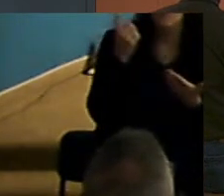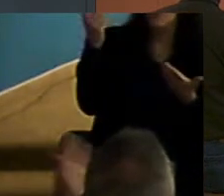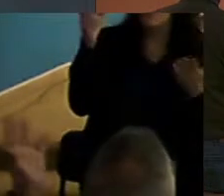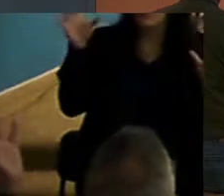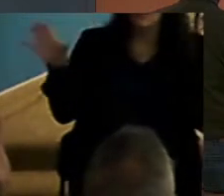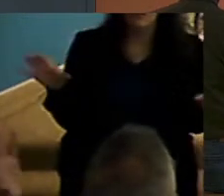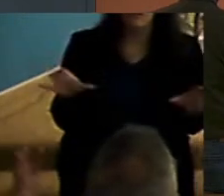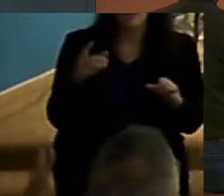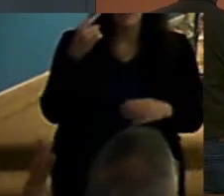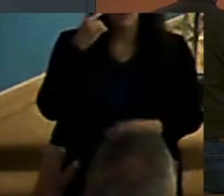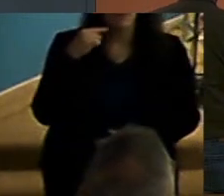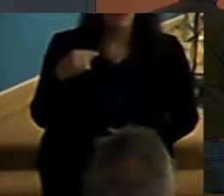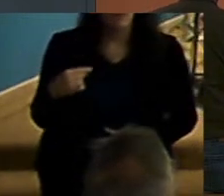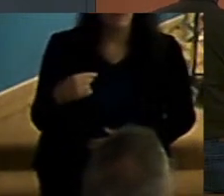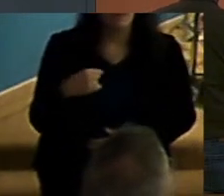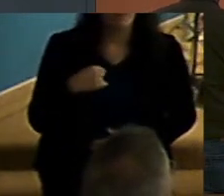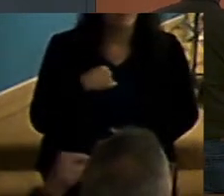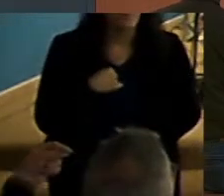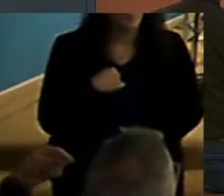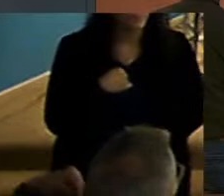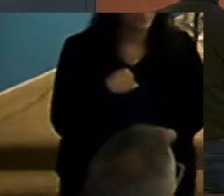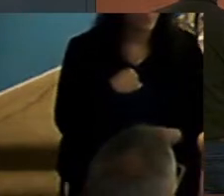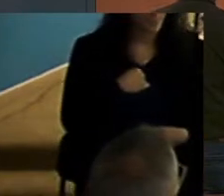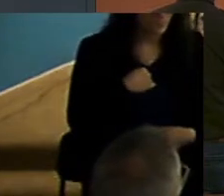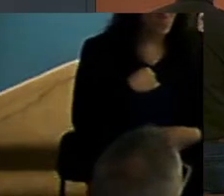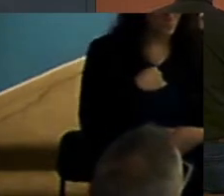you've done for me.